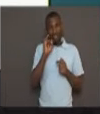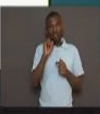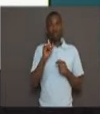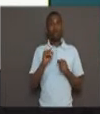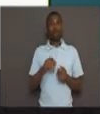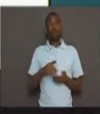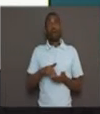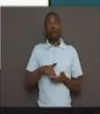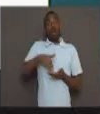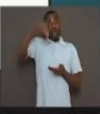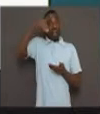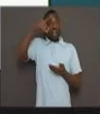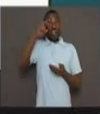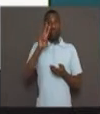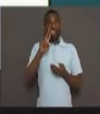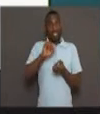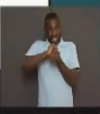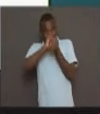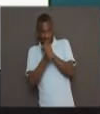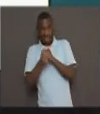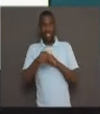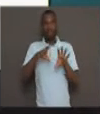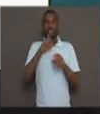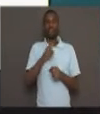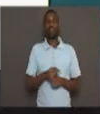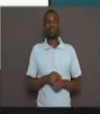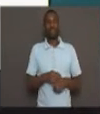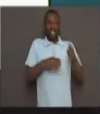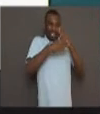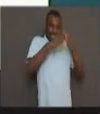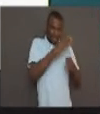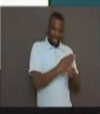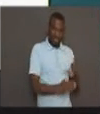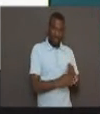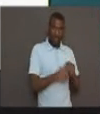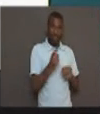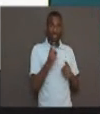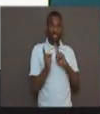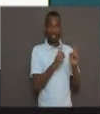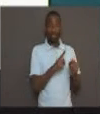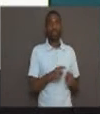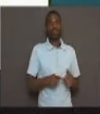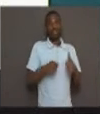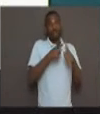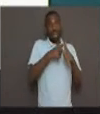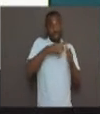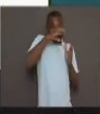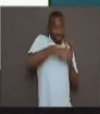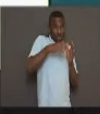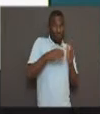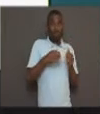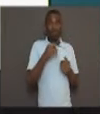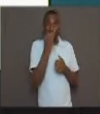In a step-down transformer, the primary coil is made up of thin wire